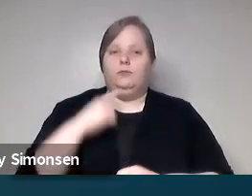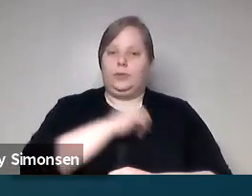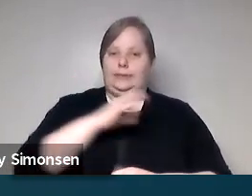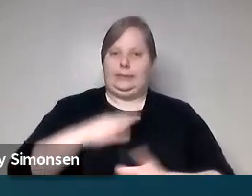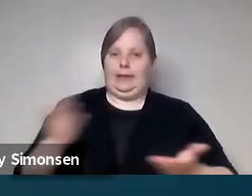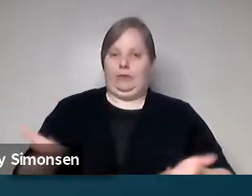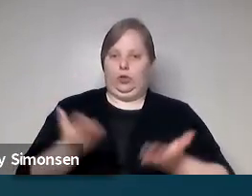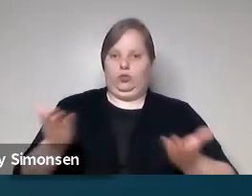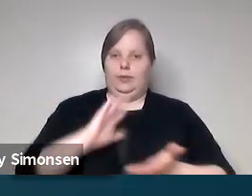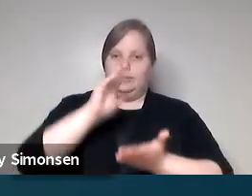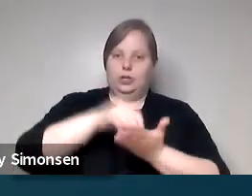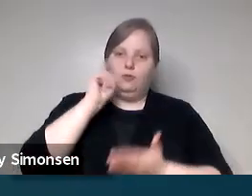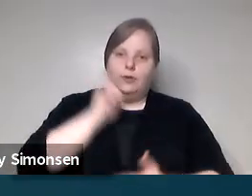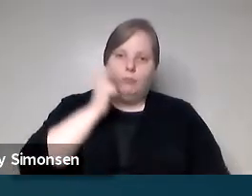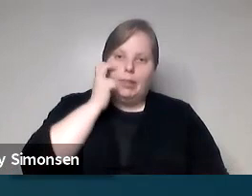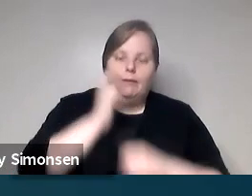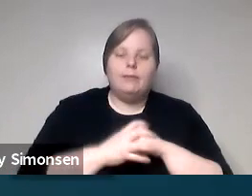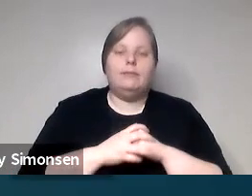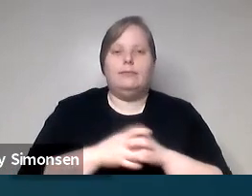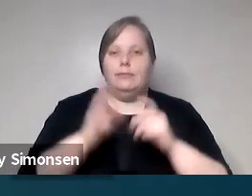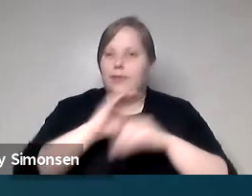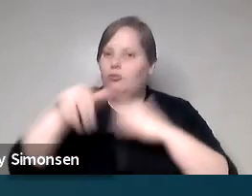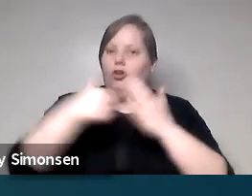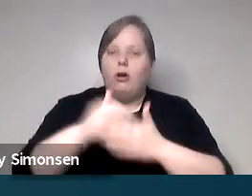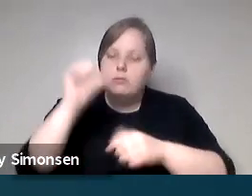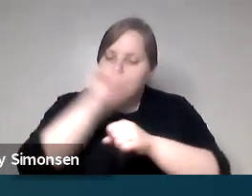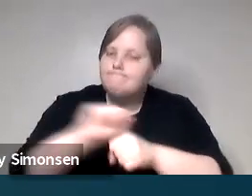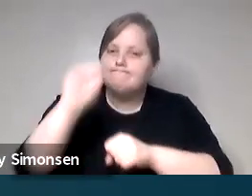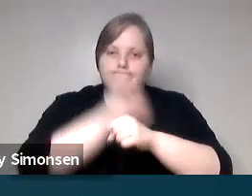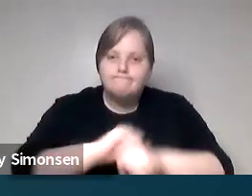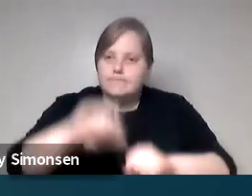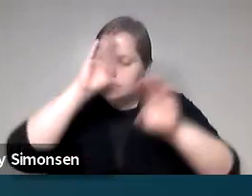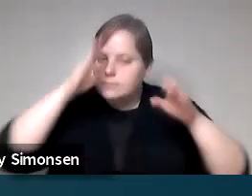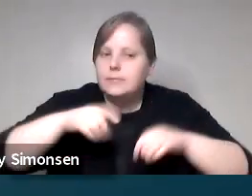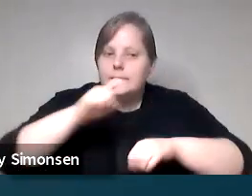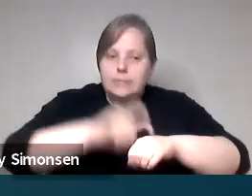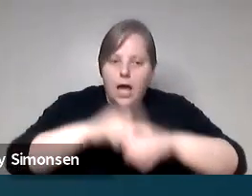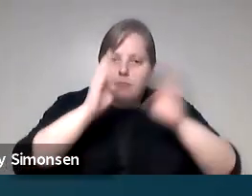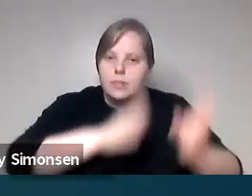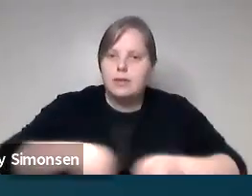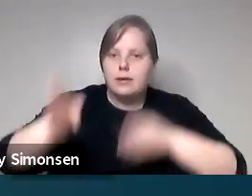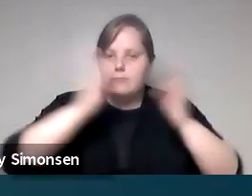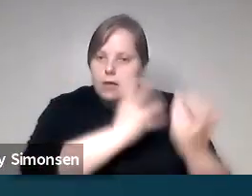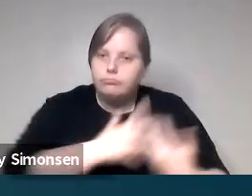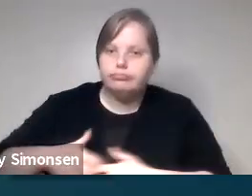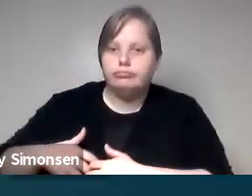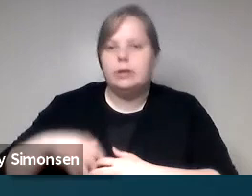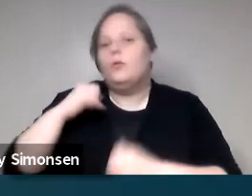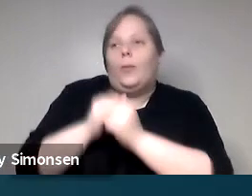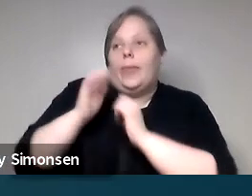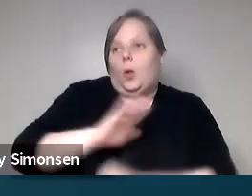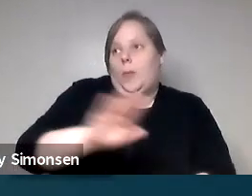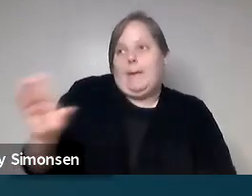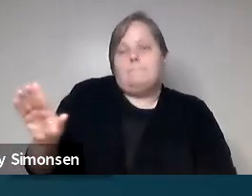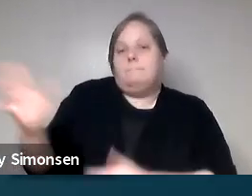at the center. They have all put in a great deal of time, sweat, and tears. And this would not have been possible without their